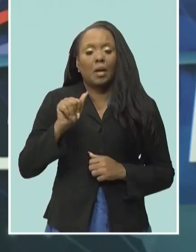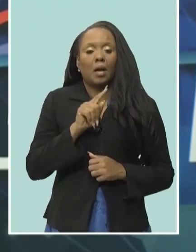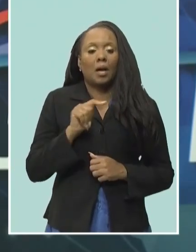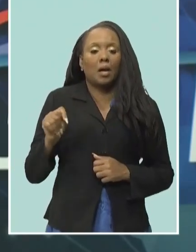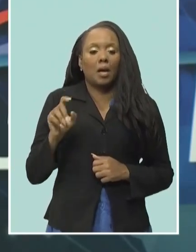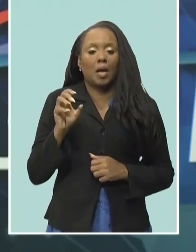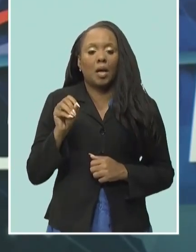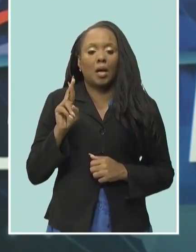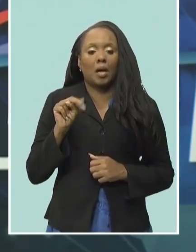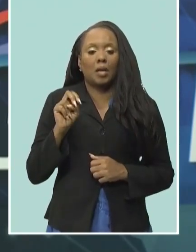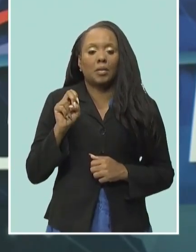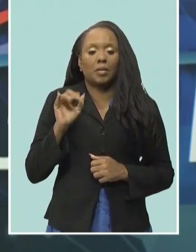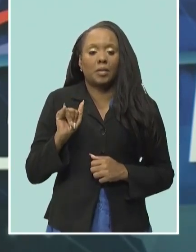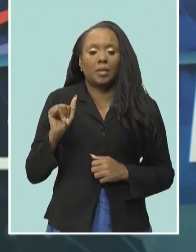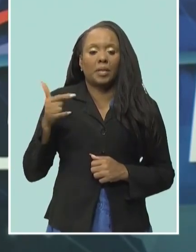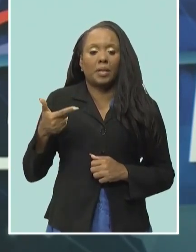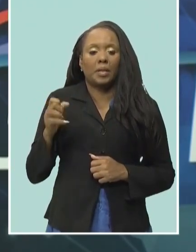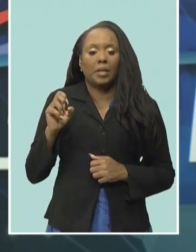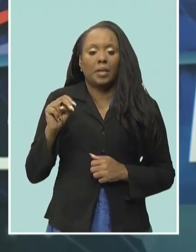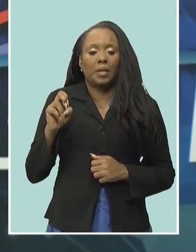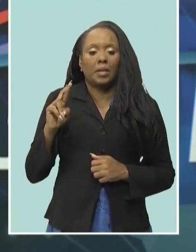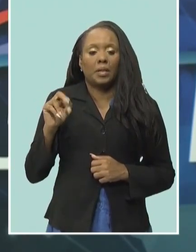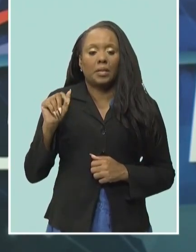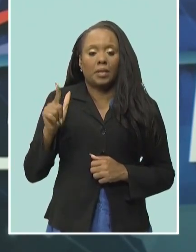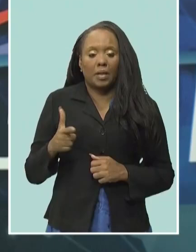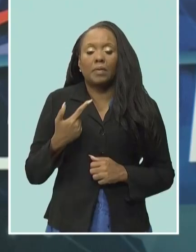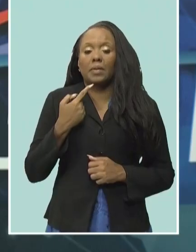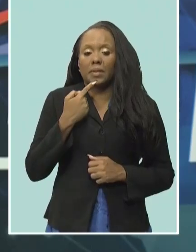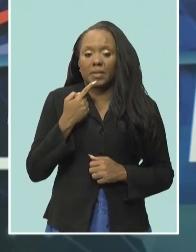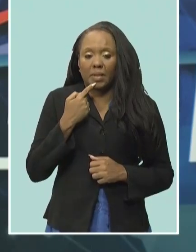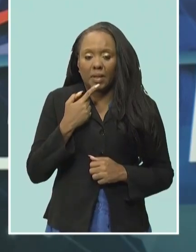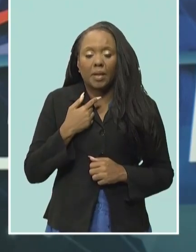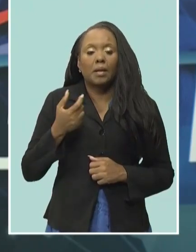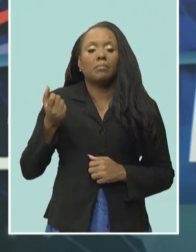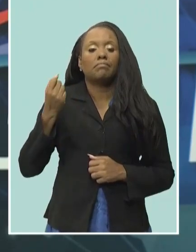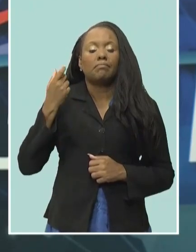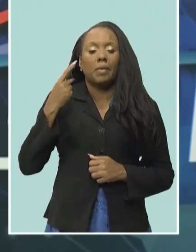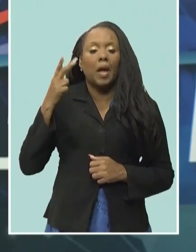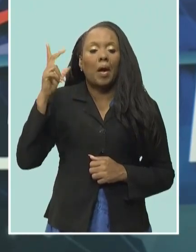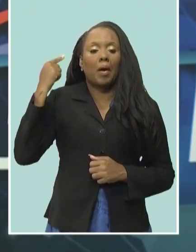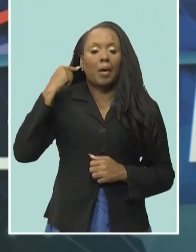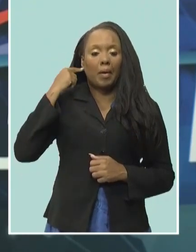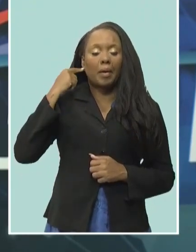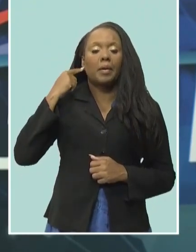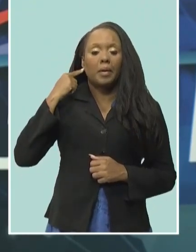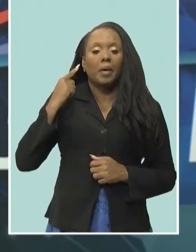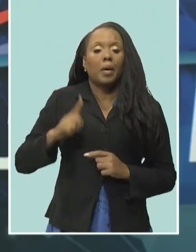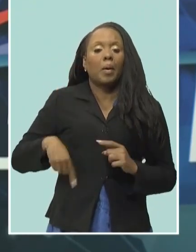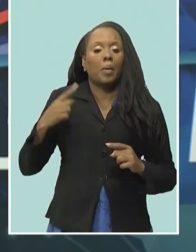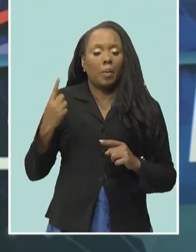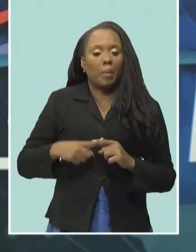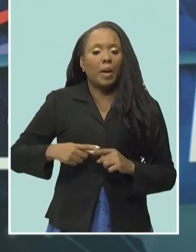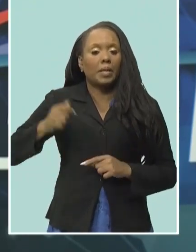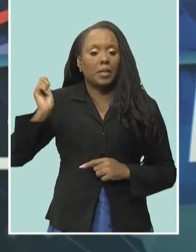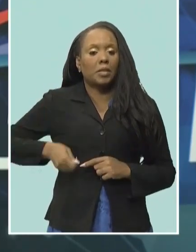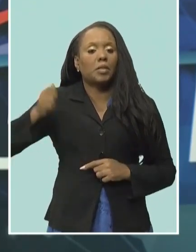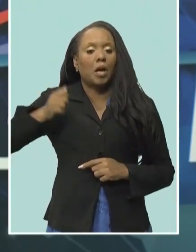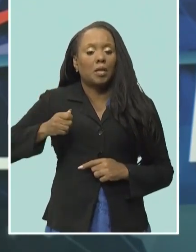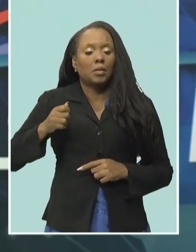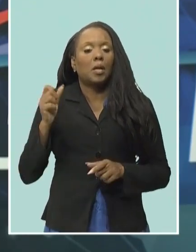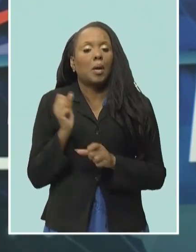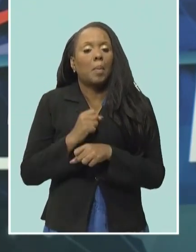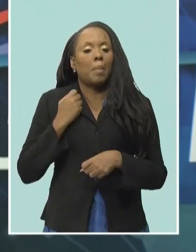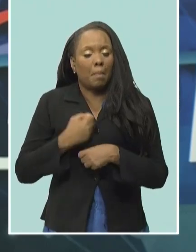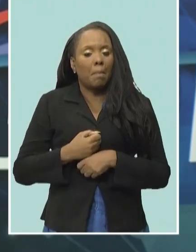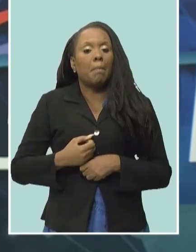Madam Justice Michelle Weeks in the claim of Renee Holder McLean Ramirez and others. He says he's not surprised at the ruling in